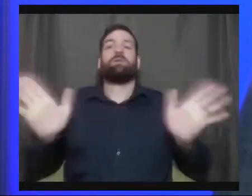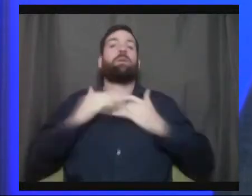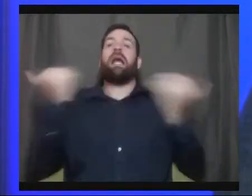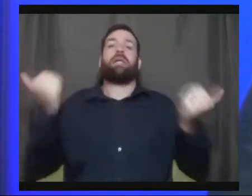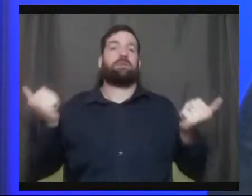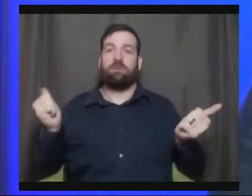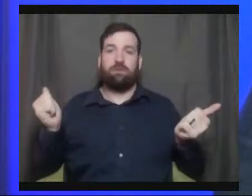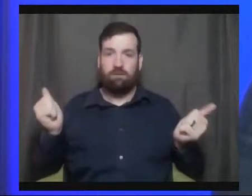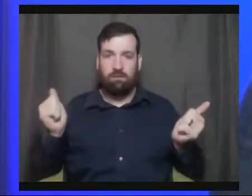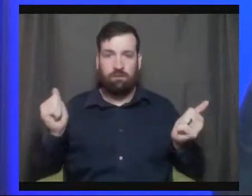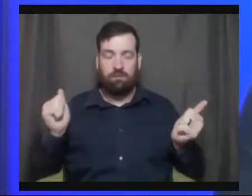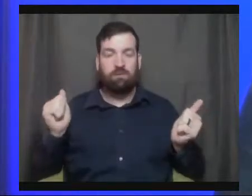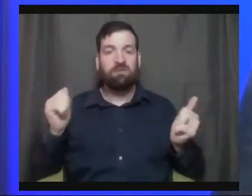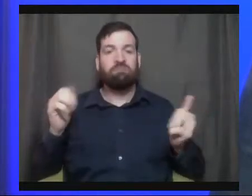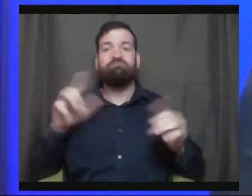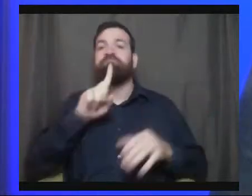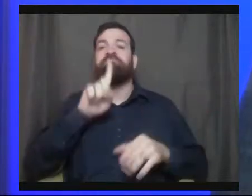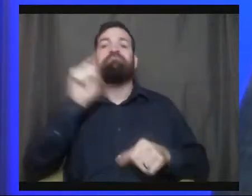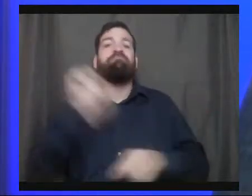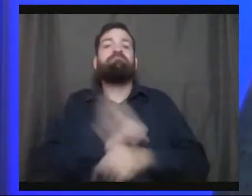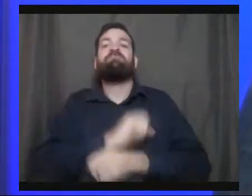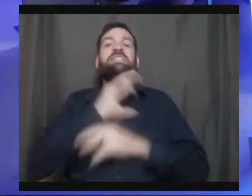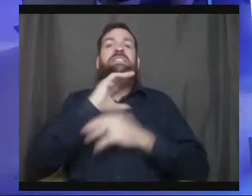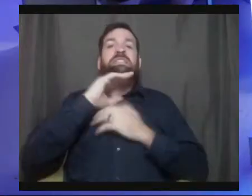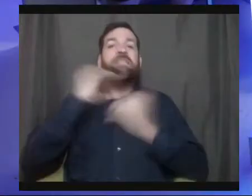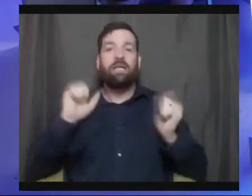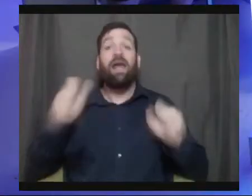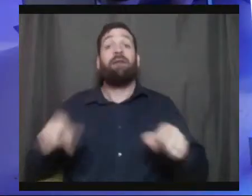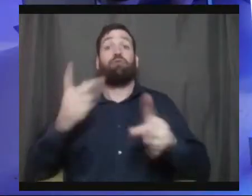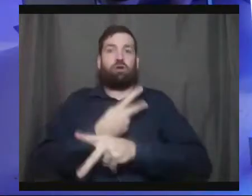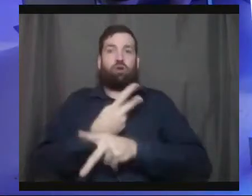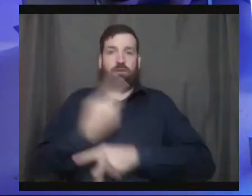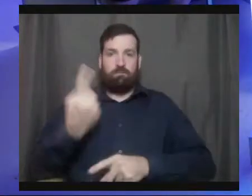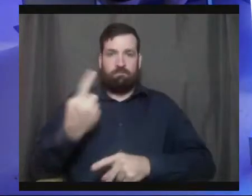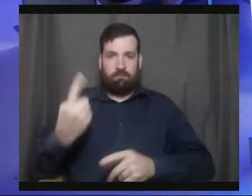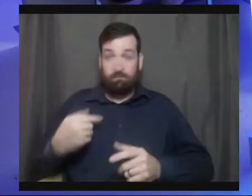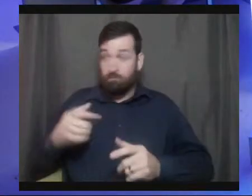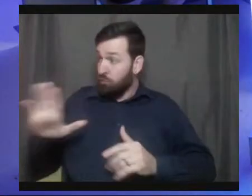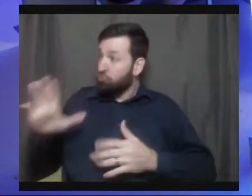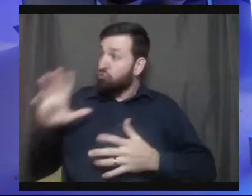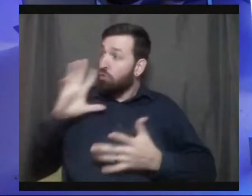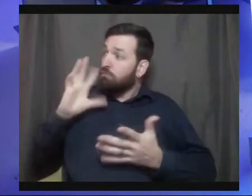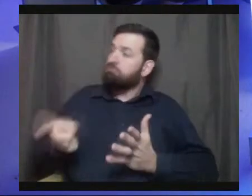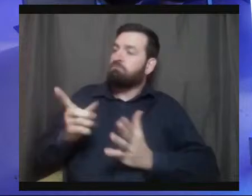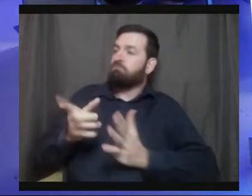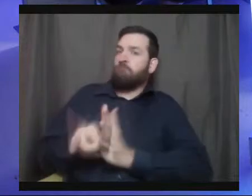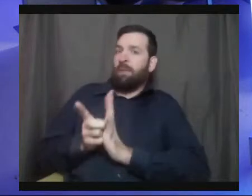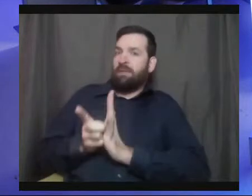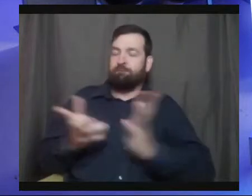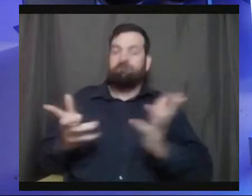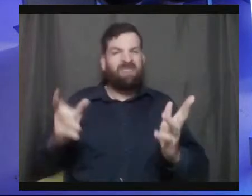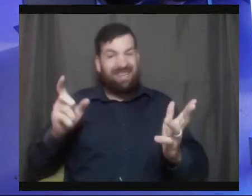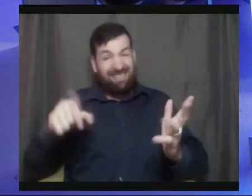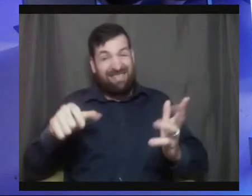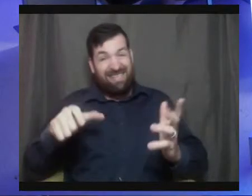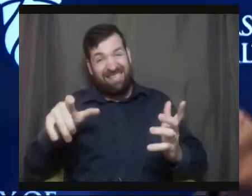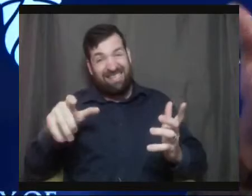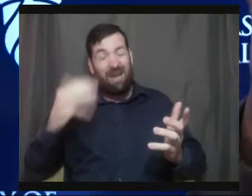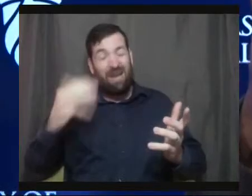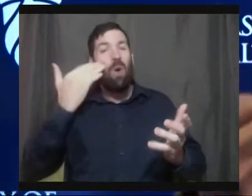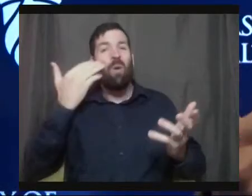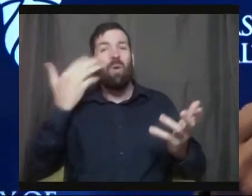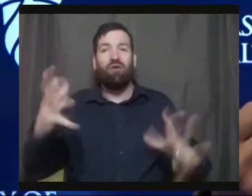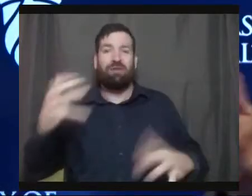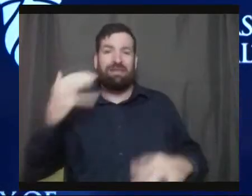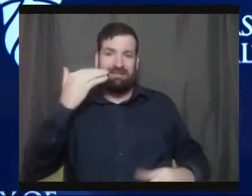absolutely done. I've got to figure something out. What was your light bulb moment? I knew I needed to have it done. I had a